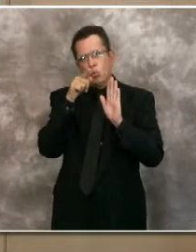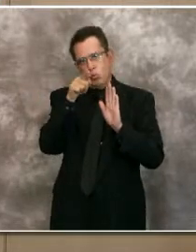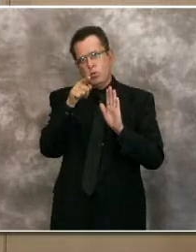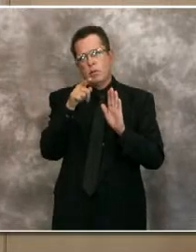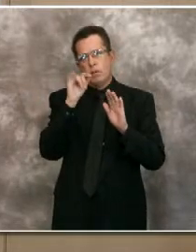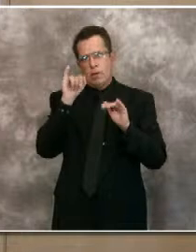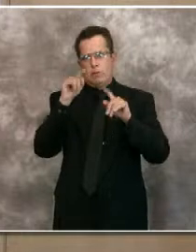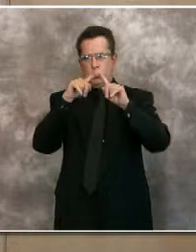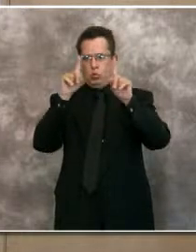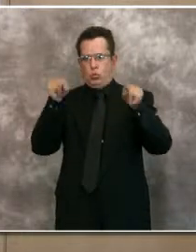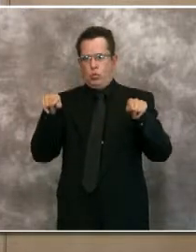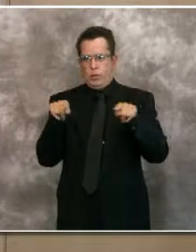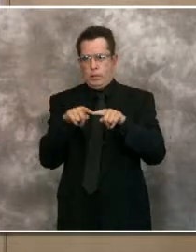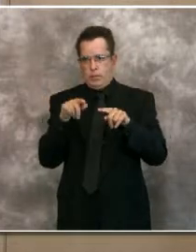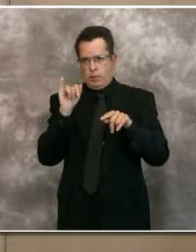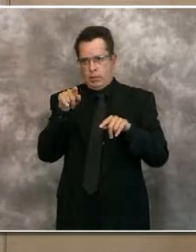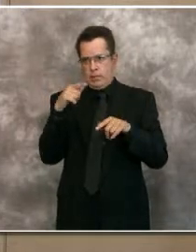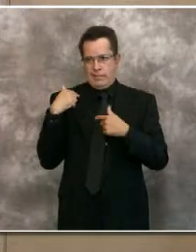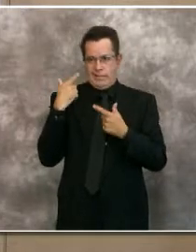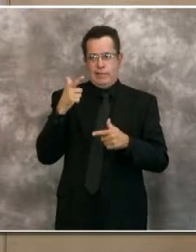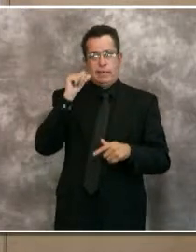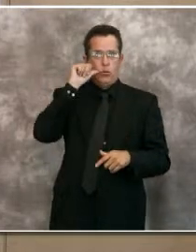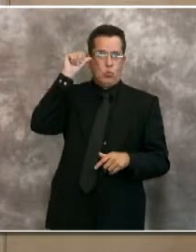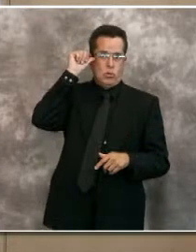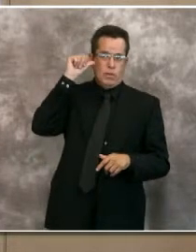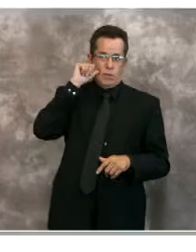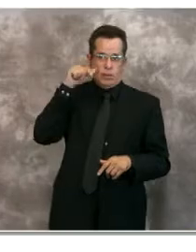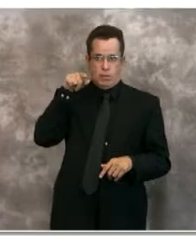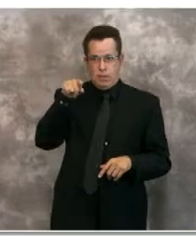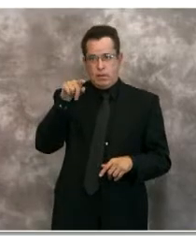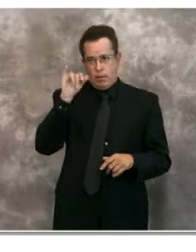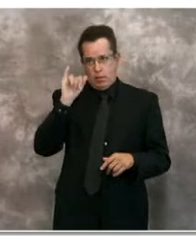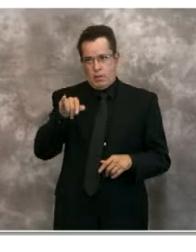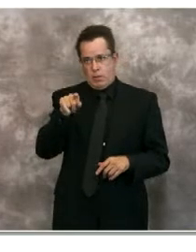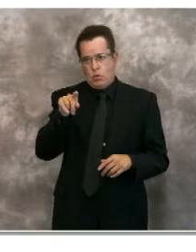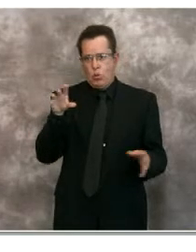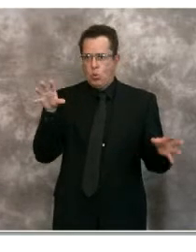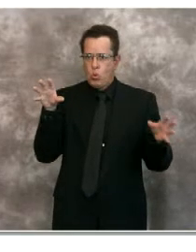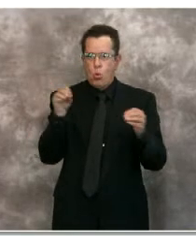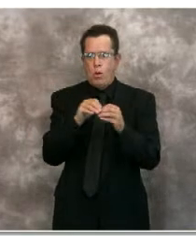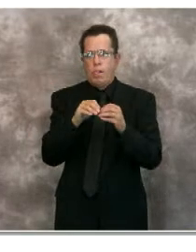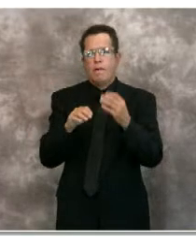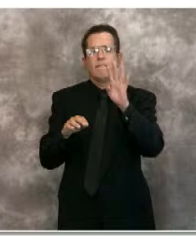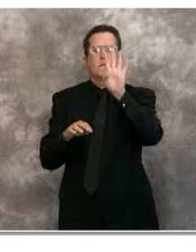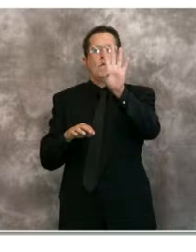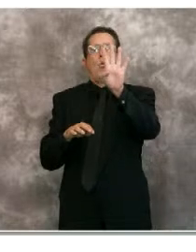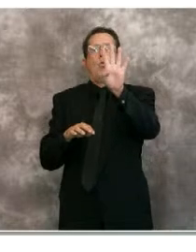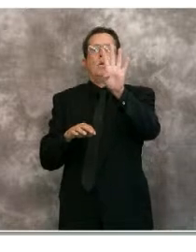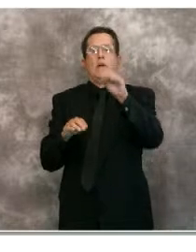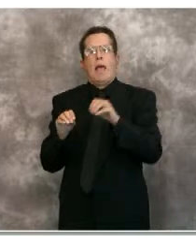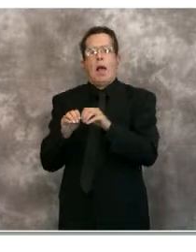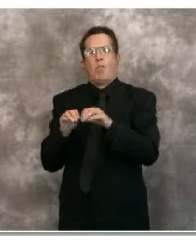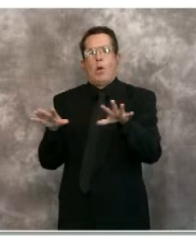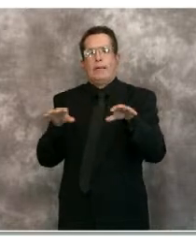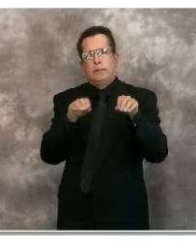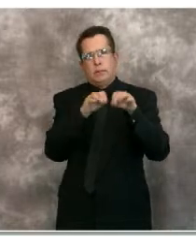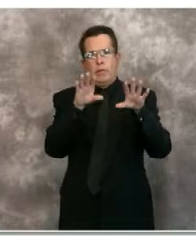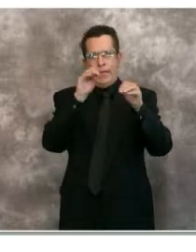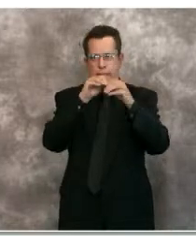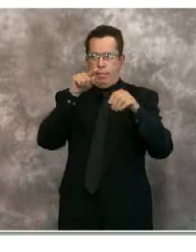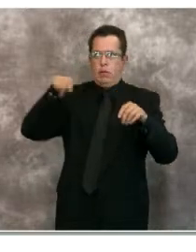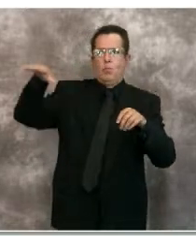Through 11:59 yesterday, we have a total of 4 outbreaks, community